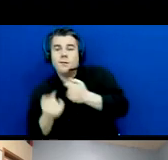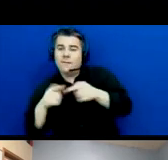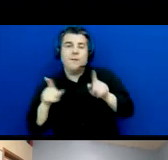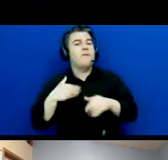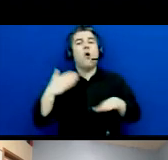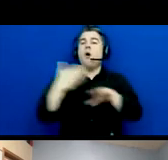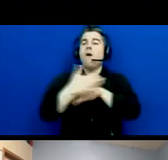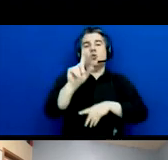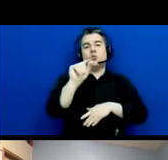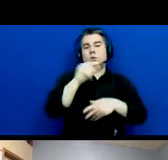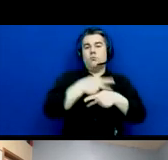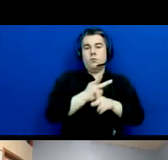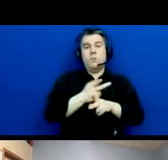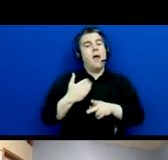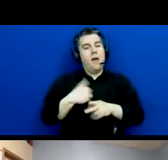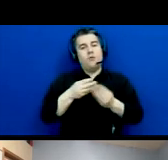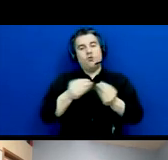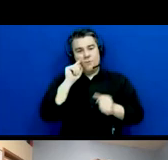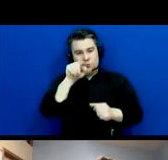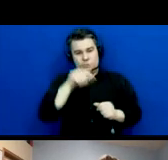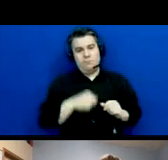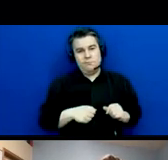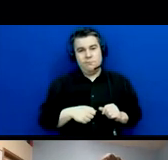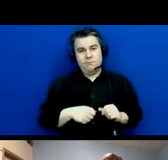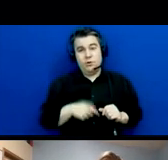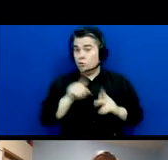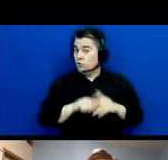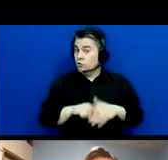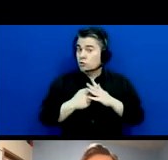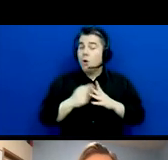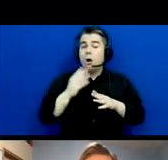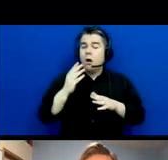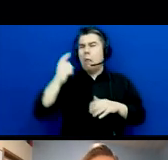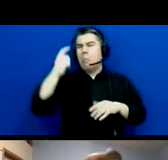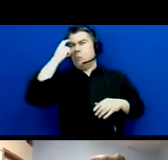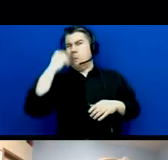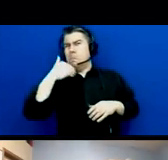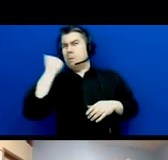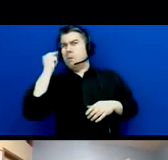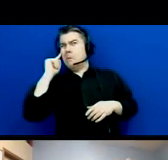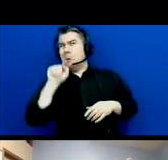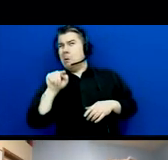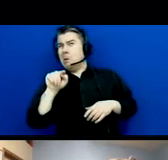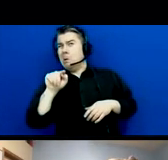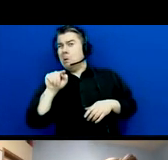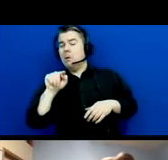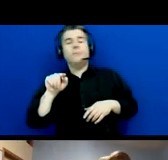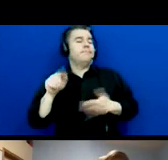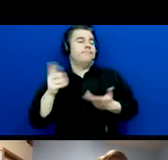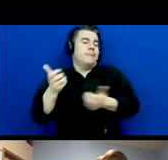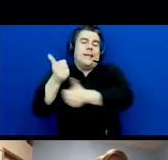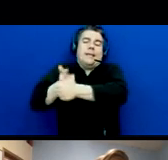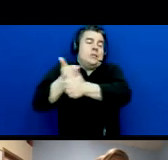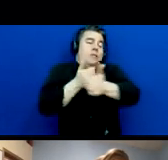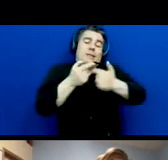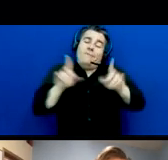products. We have a solution for you. And while you're getting started on what we think is the best regimen, everybody is unique. And so